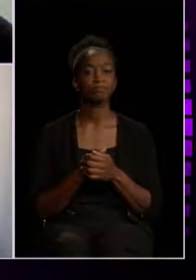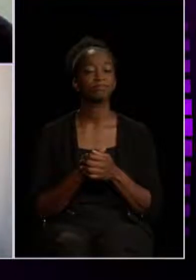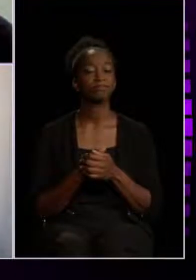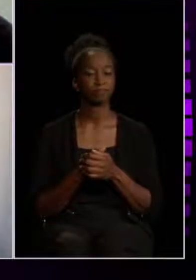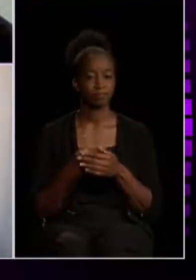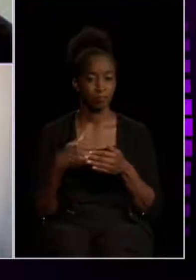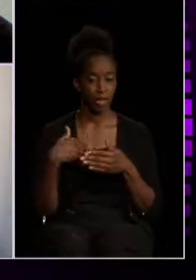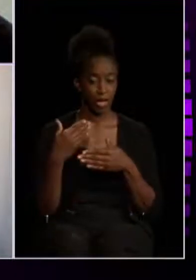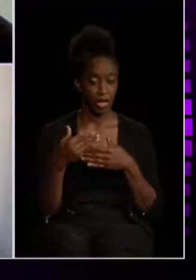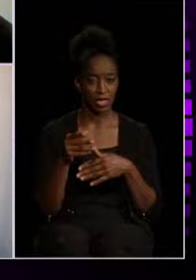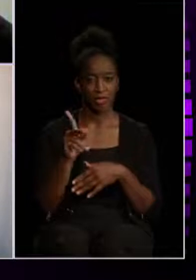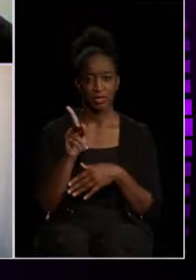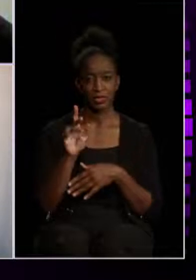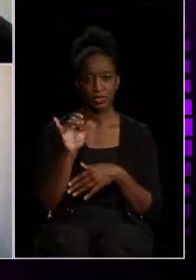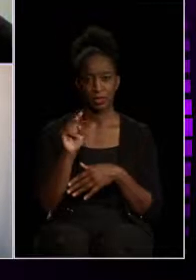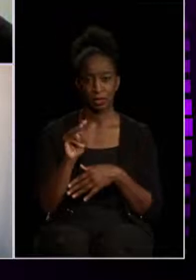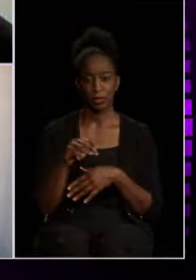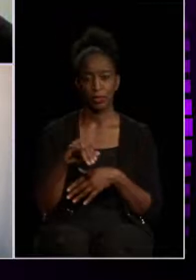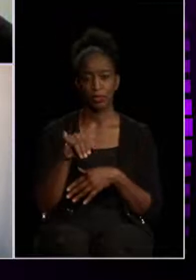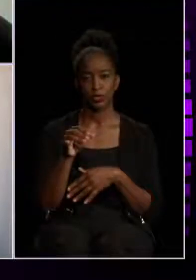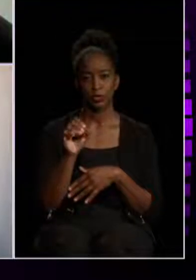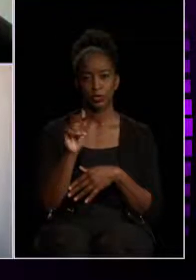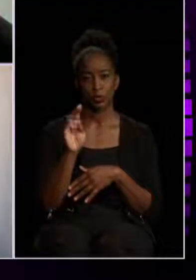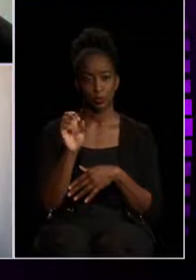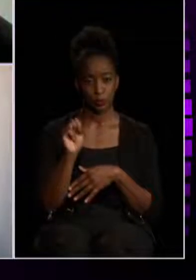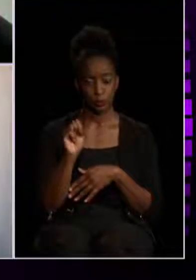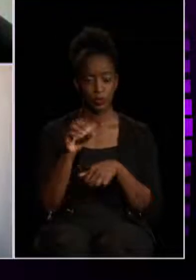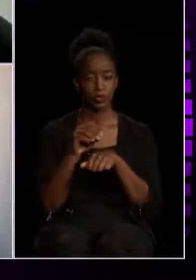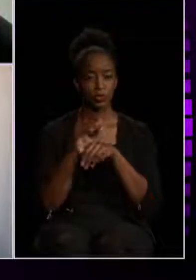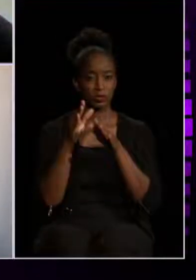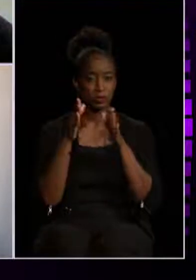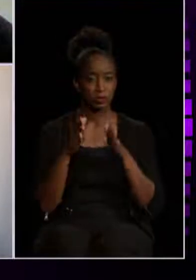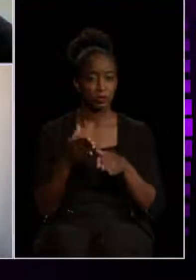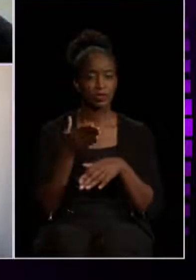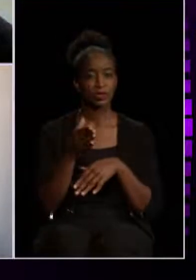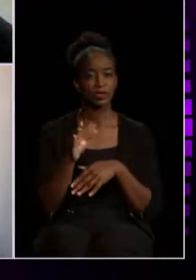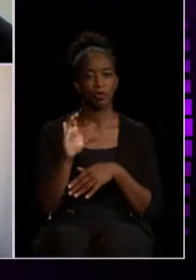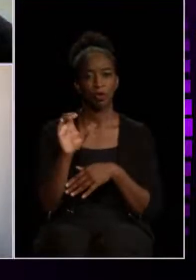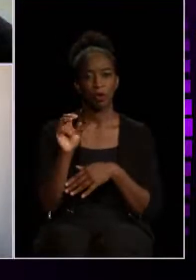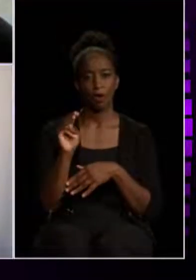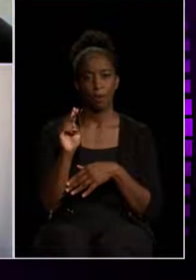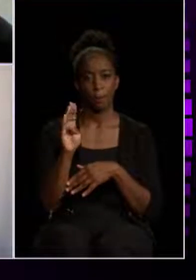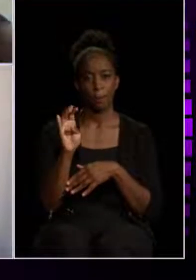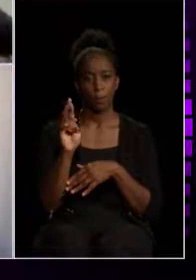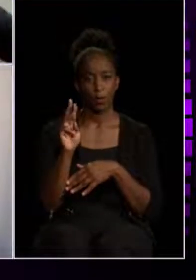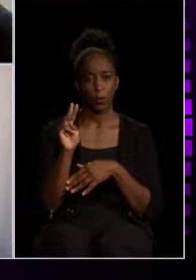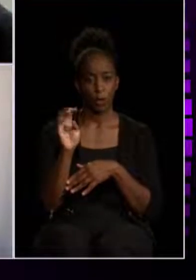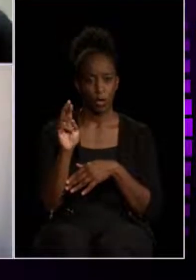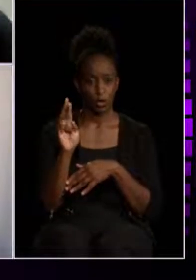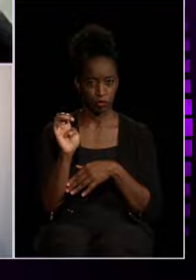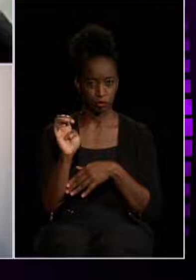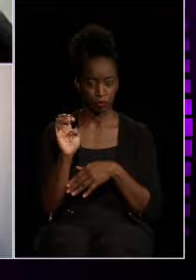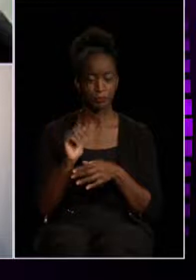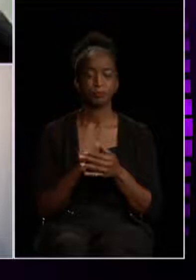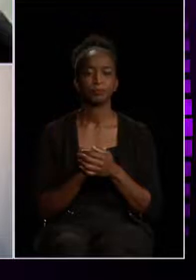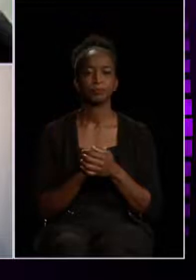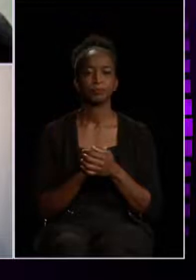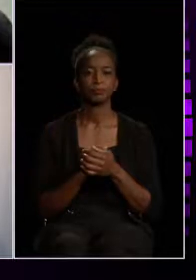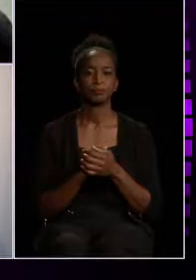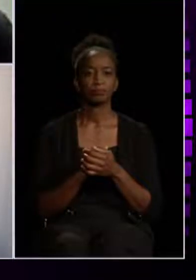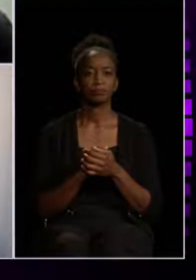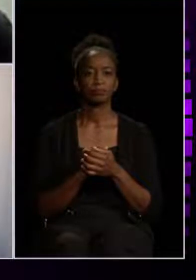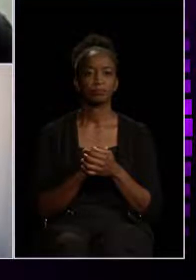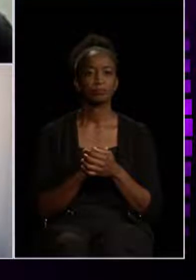who is a guidance counselor at the Commonwealth Secondary School, former probation officer, graduate of the Ohio